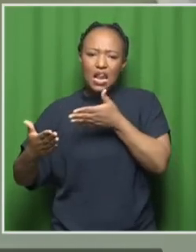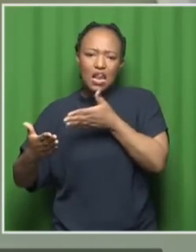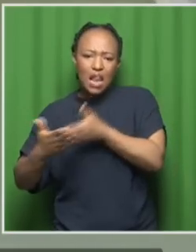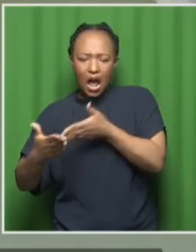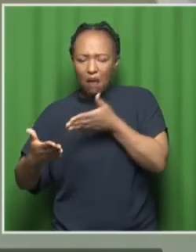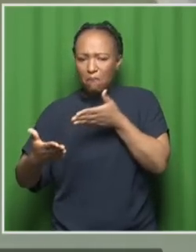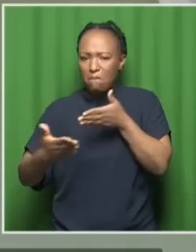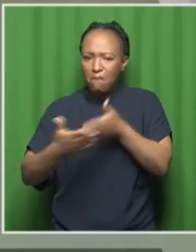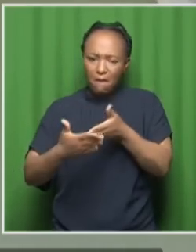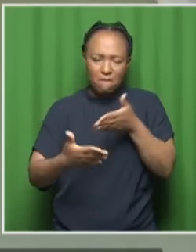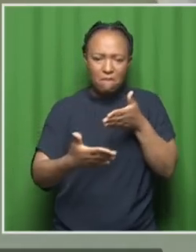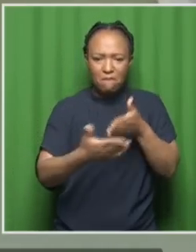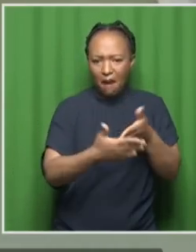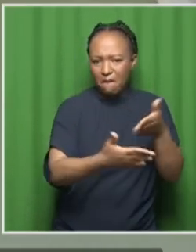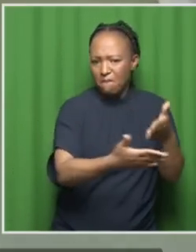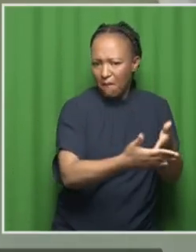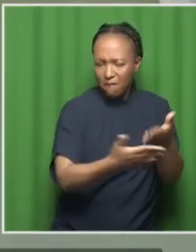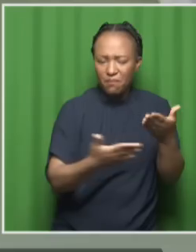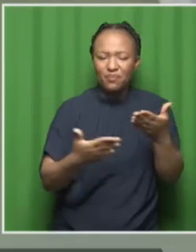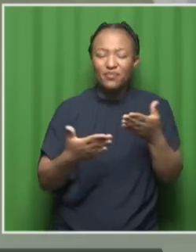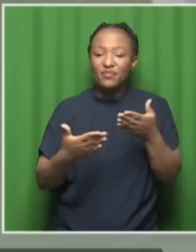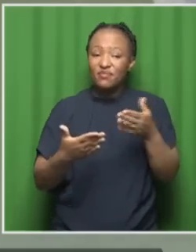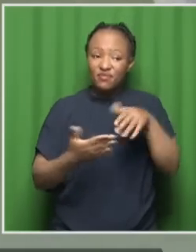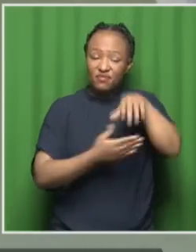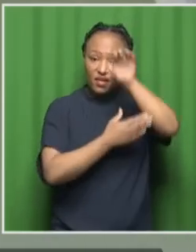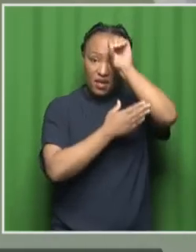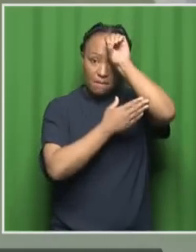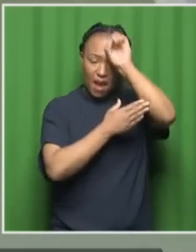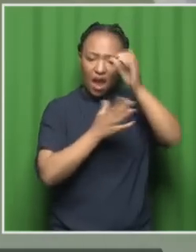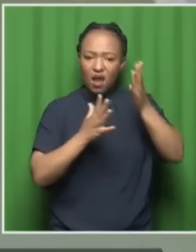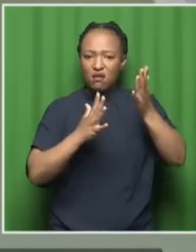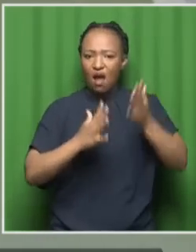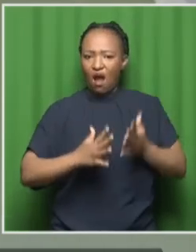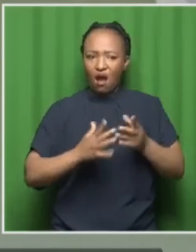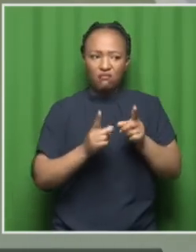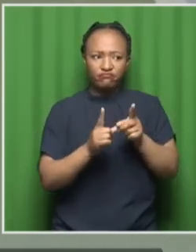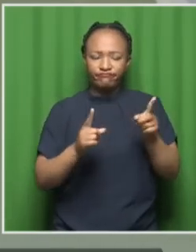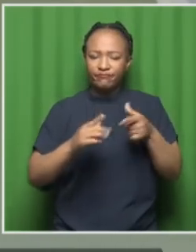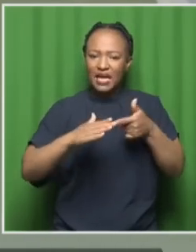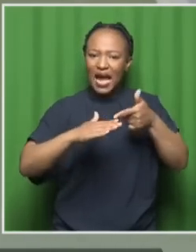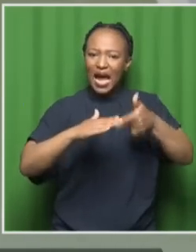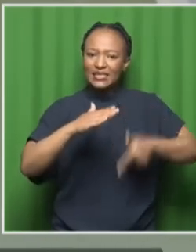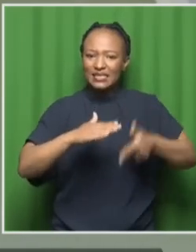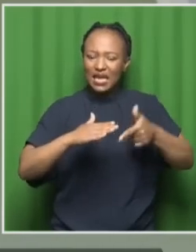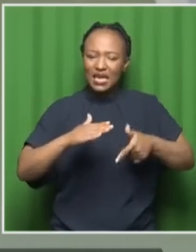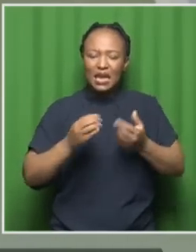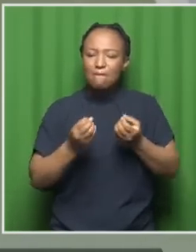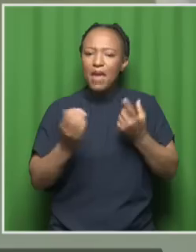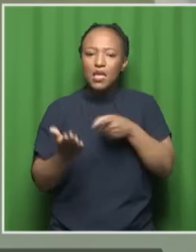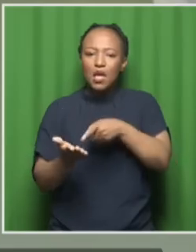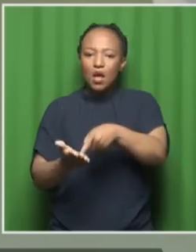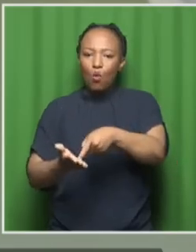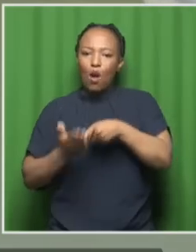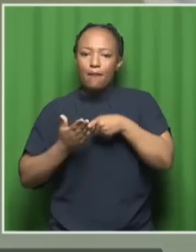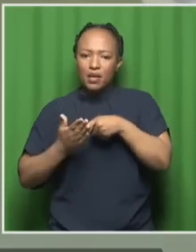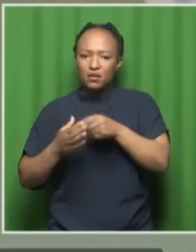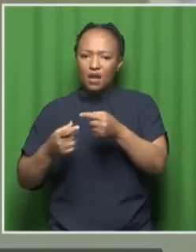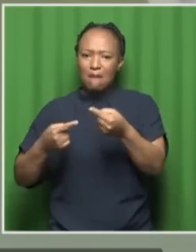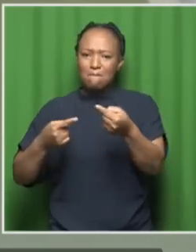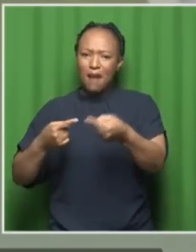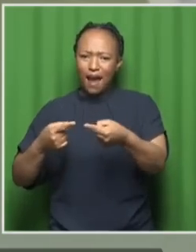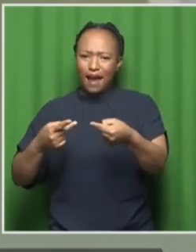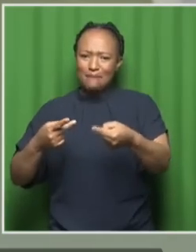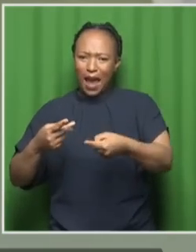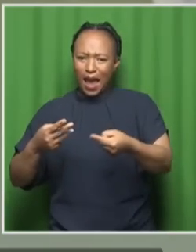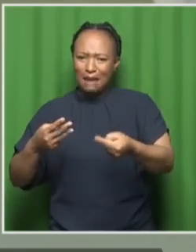that most of these artisanal miners, they couldn't even meet those criteria around that red tape. What